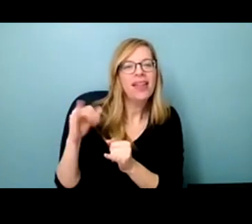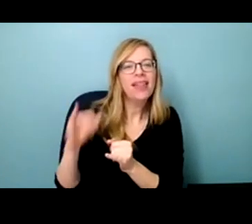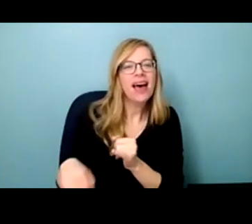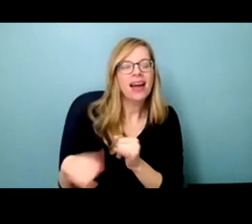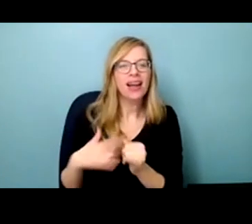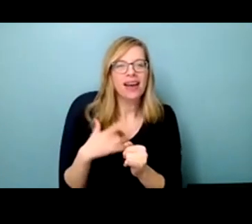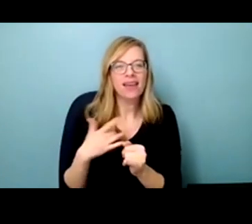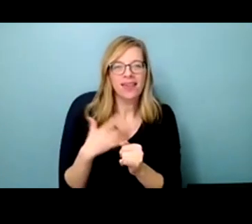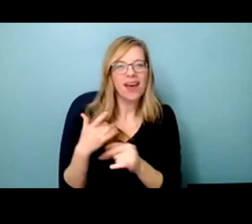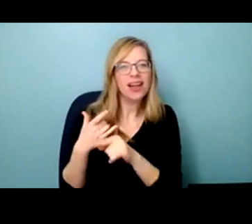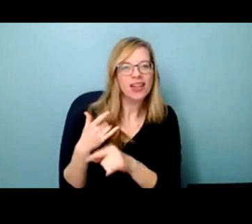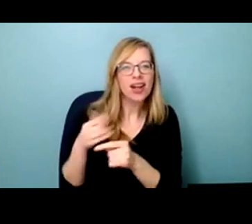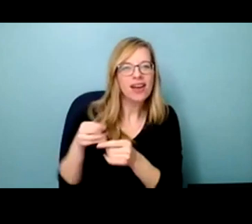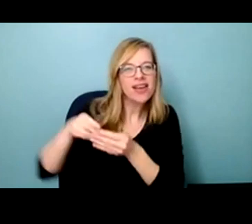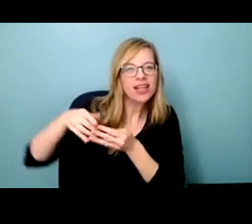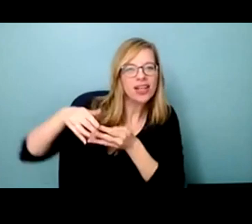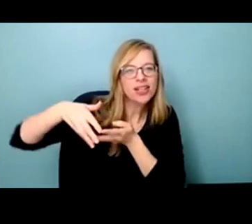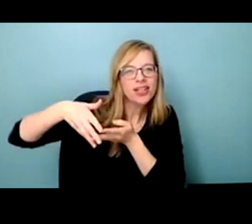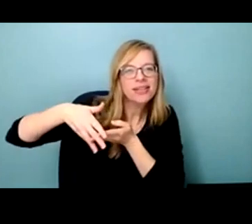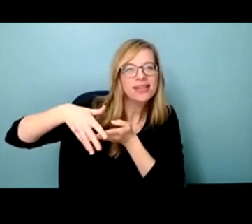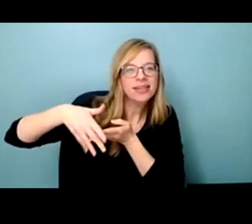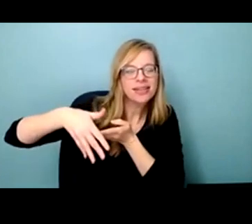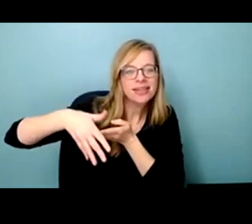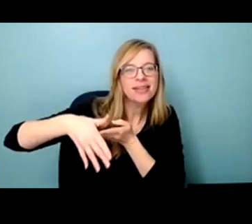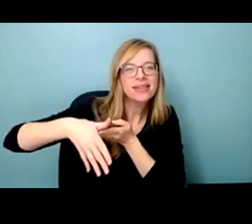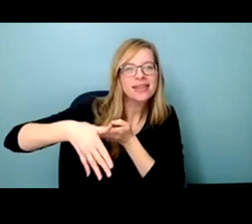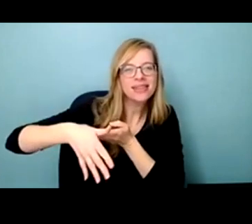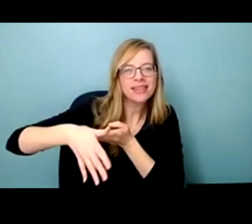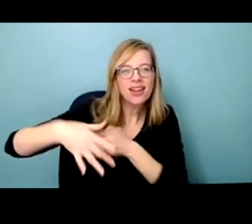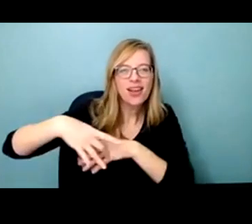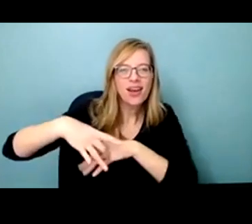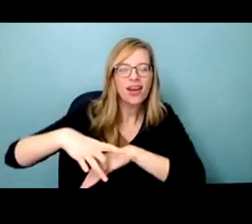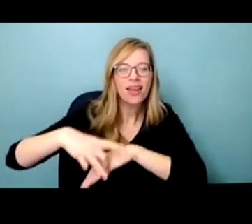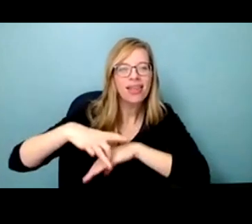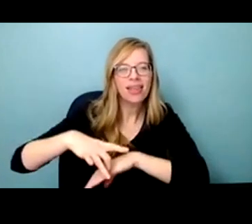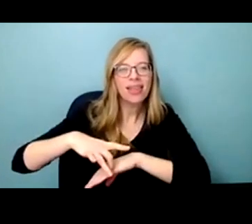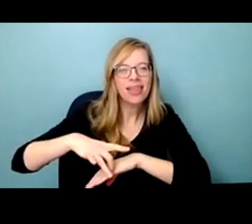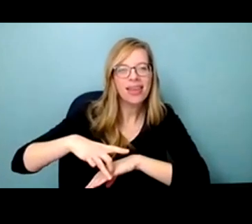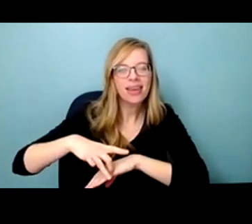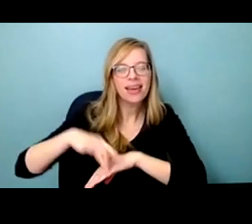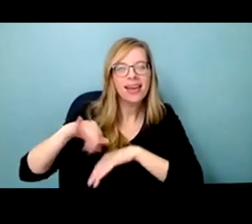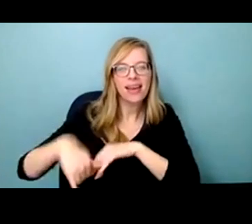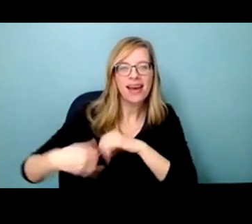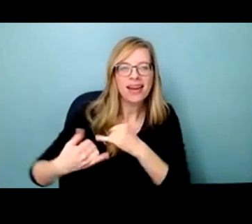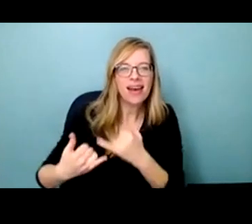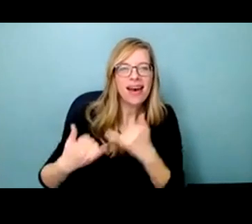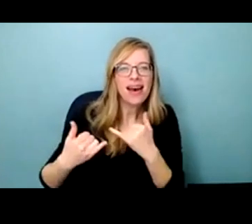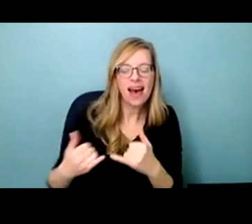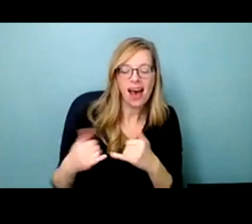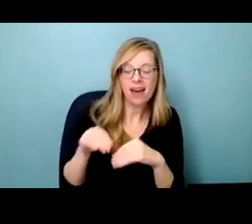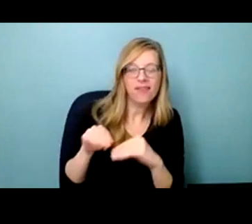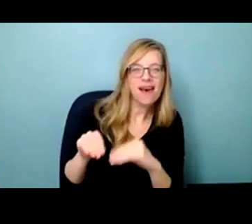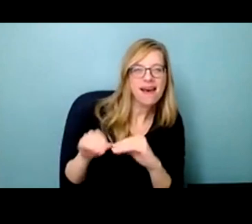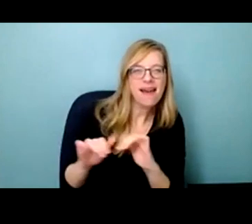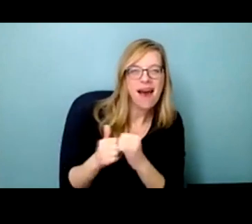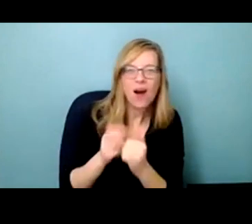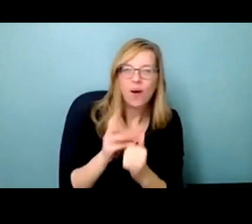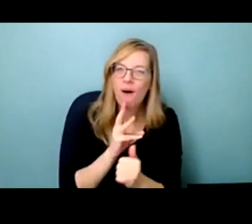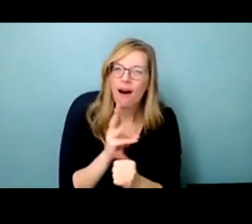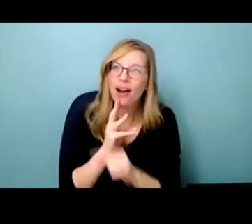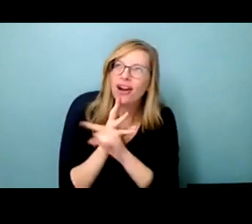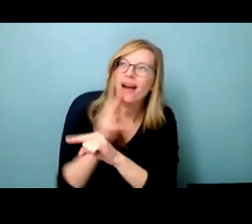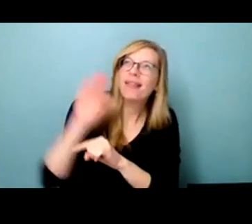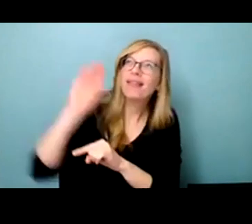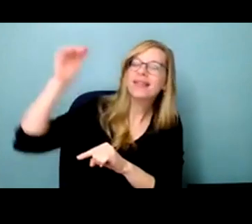melt your fingers down into the earth, fed on water and